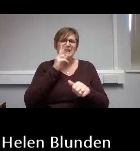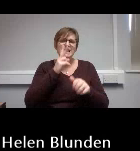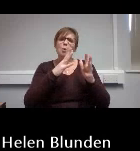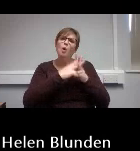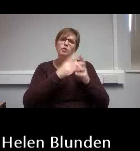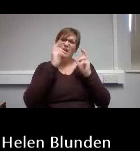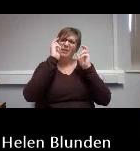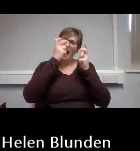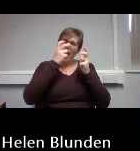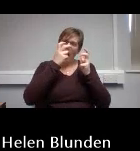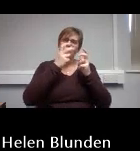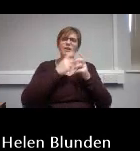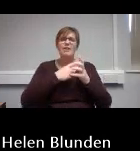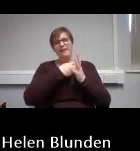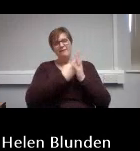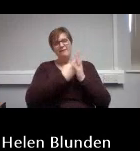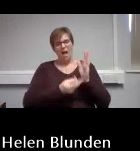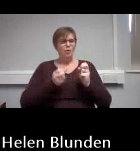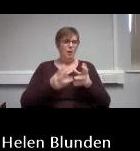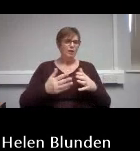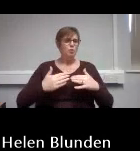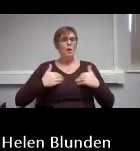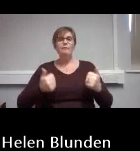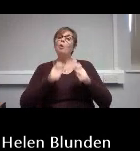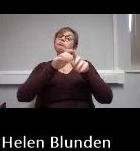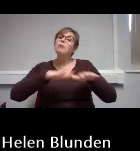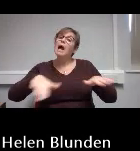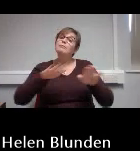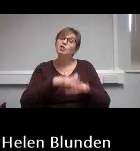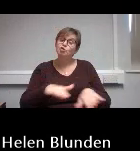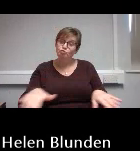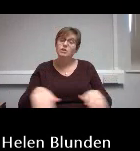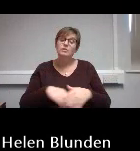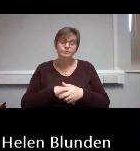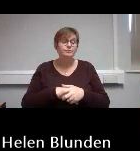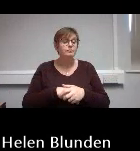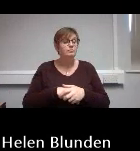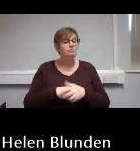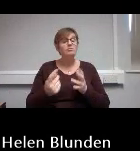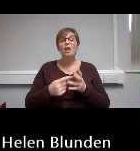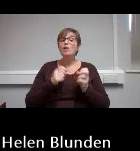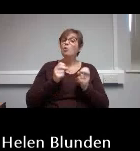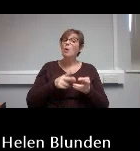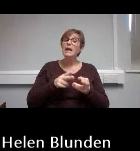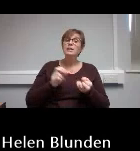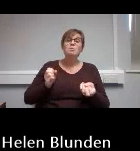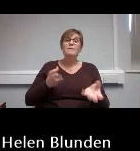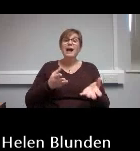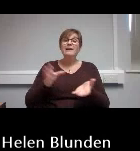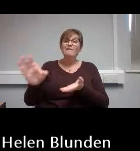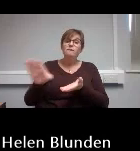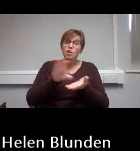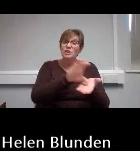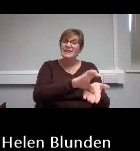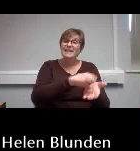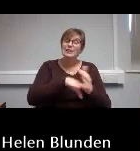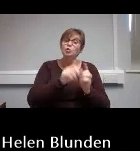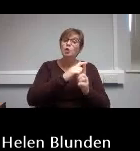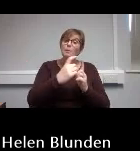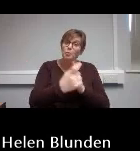of the 5 ways to well-being for primary age children. Another way is providing funding into